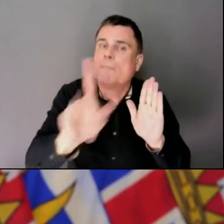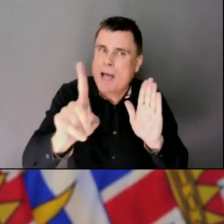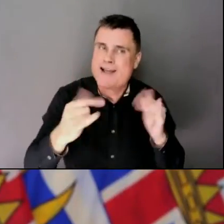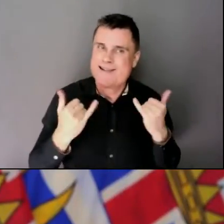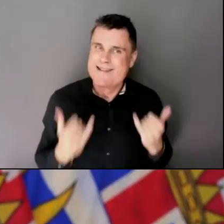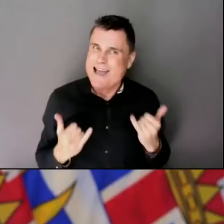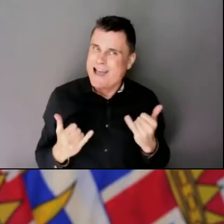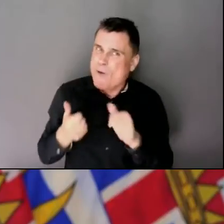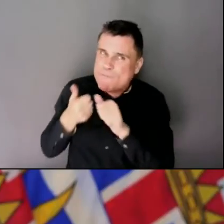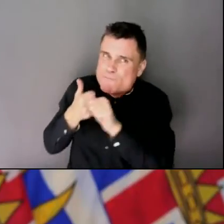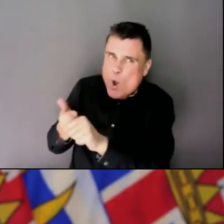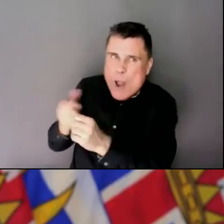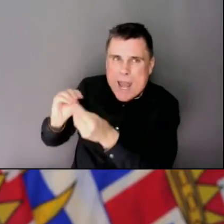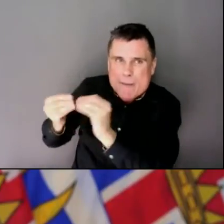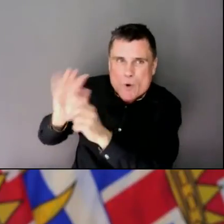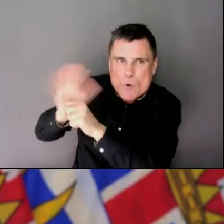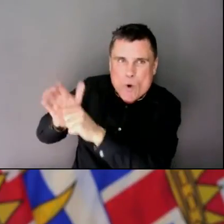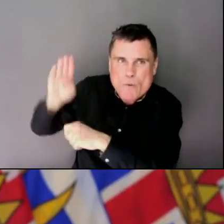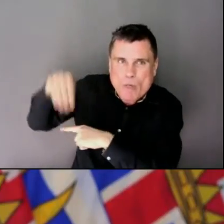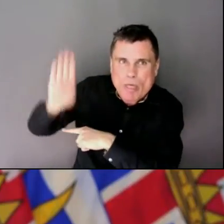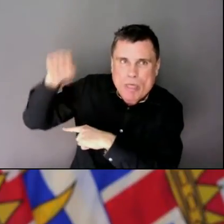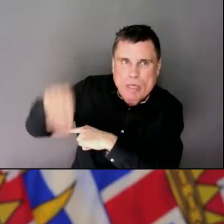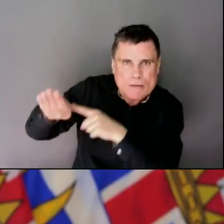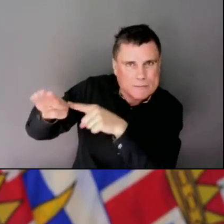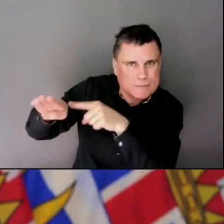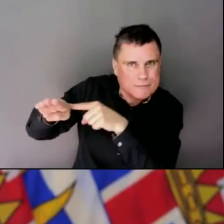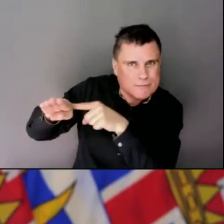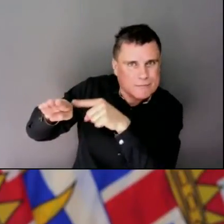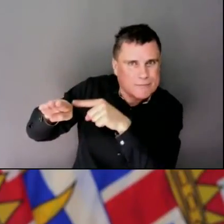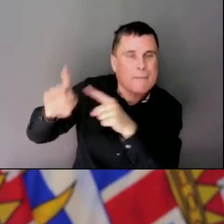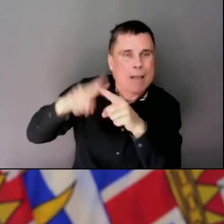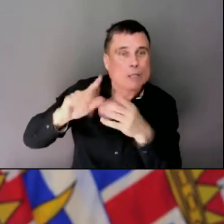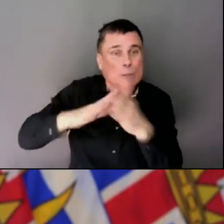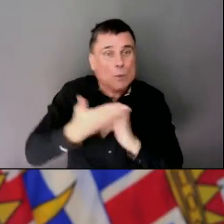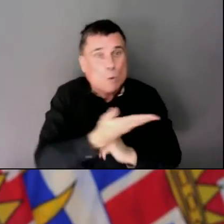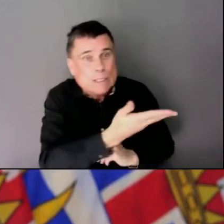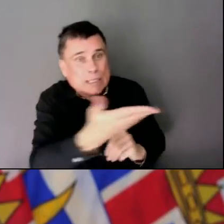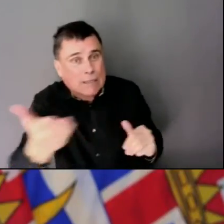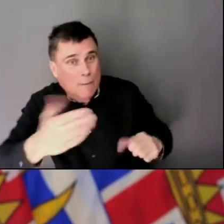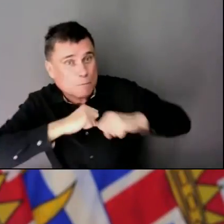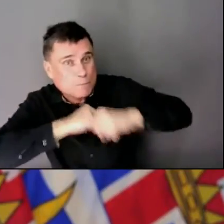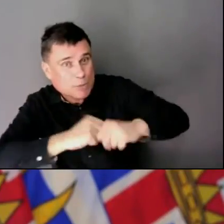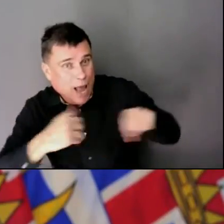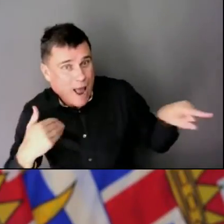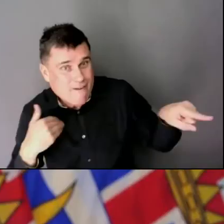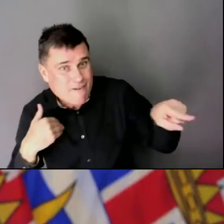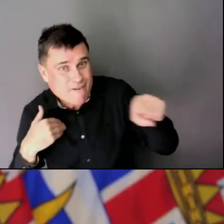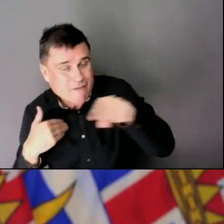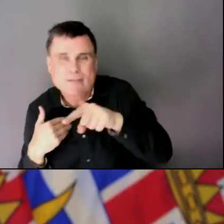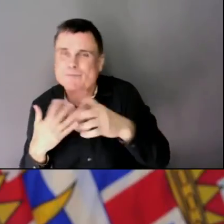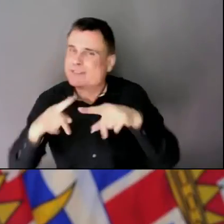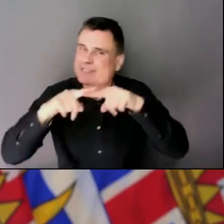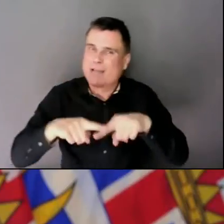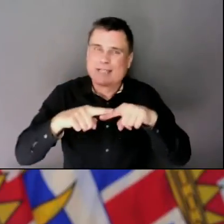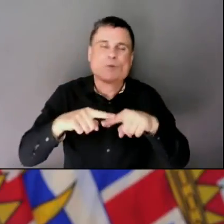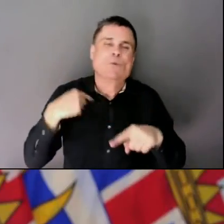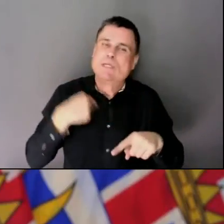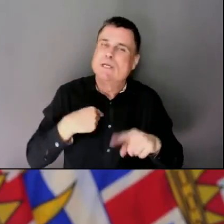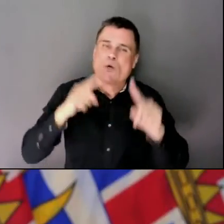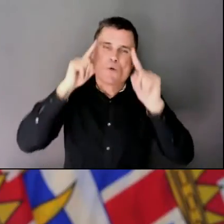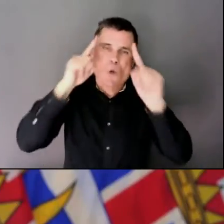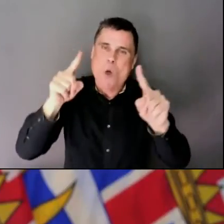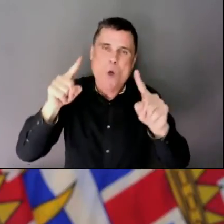community at that time. So we need to really focus on reducing the transmission risk in our community as low